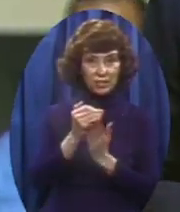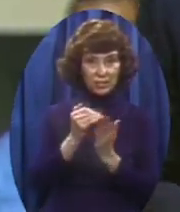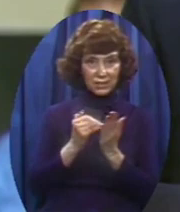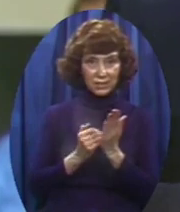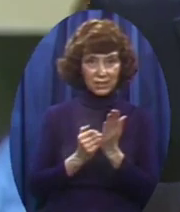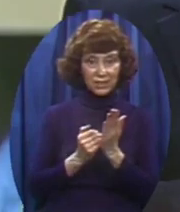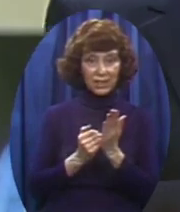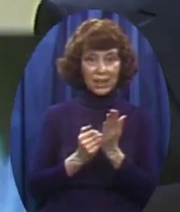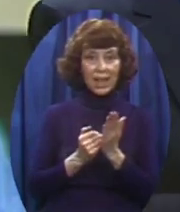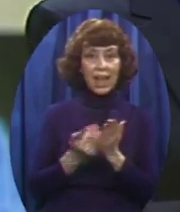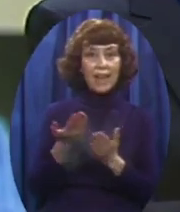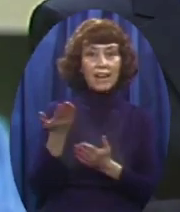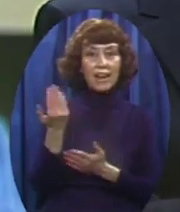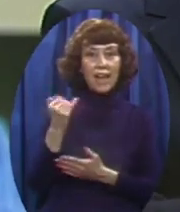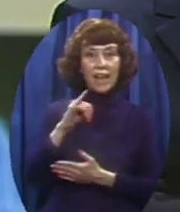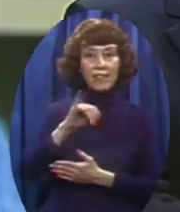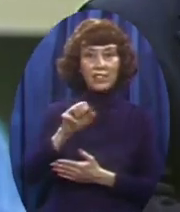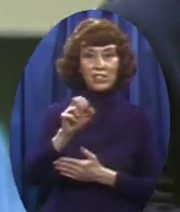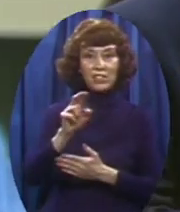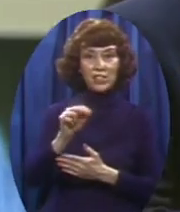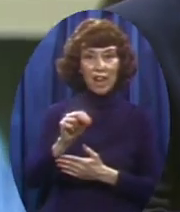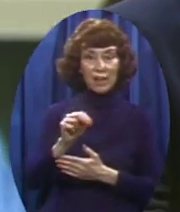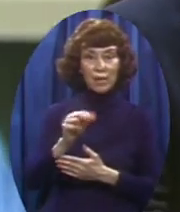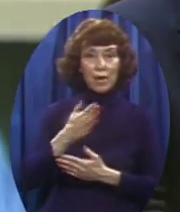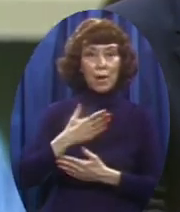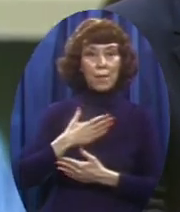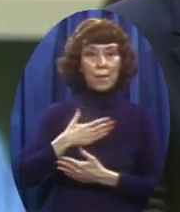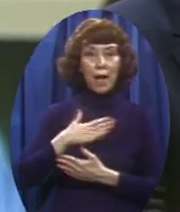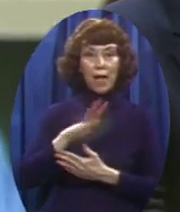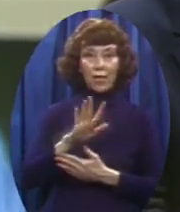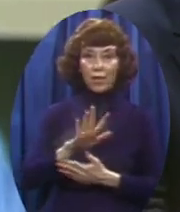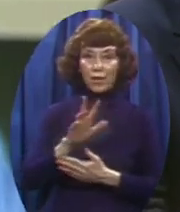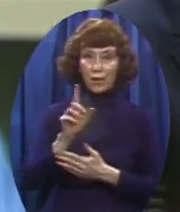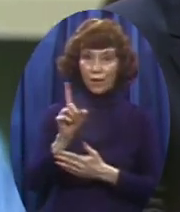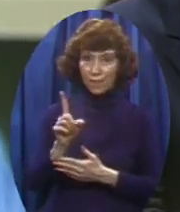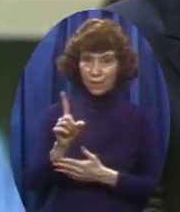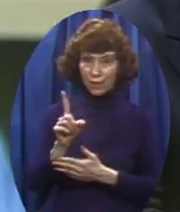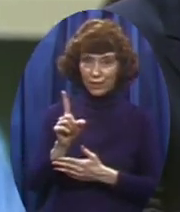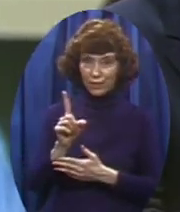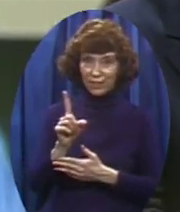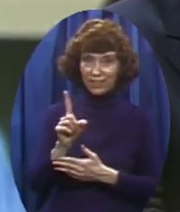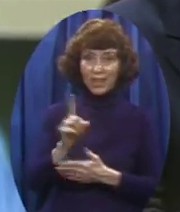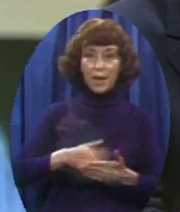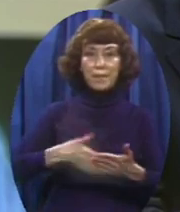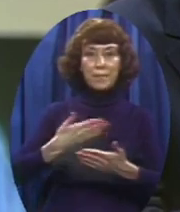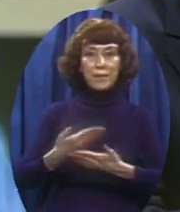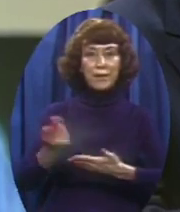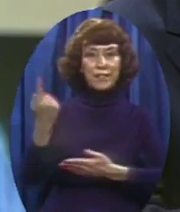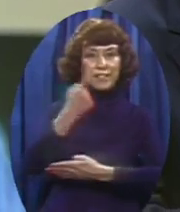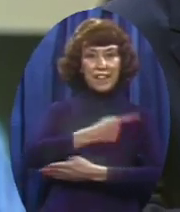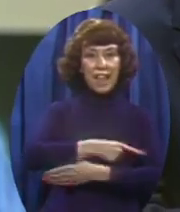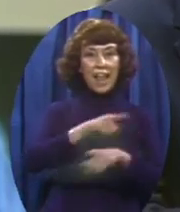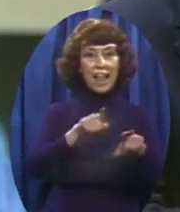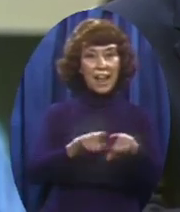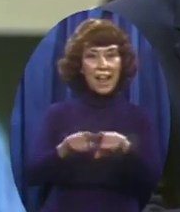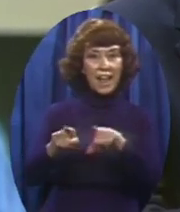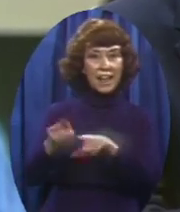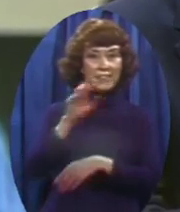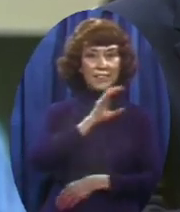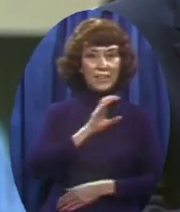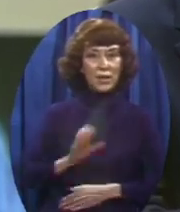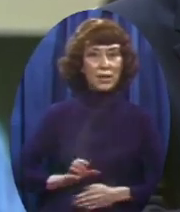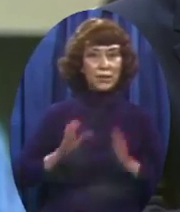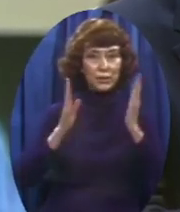happened last January to observe my 31st anniversary as a Christian, 31 years as a child of God. I was born